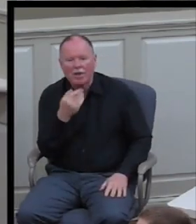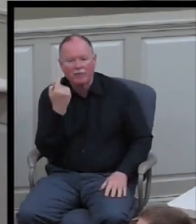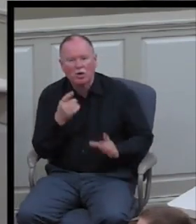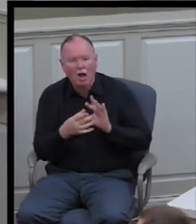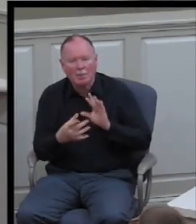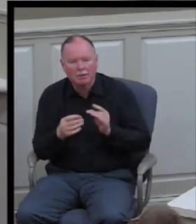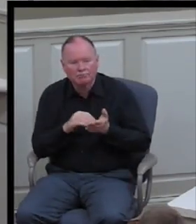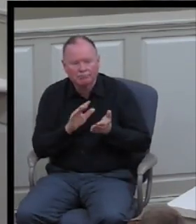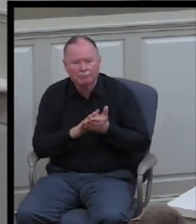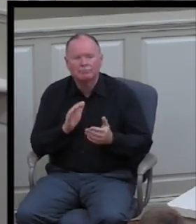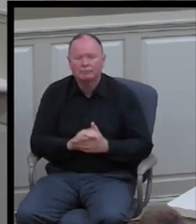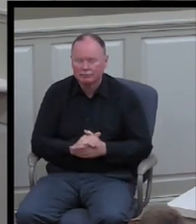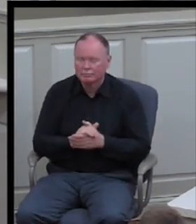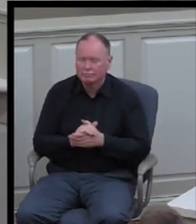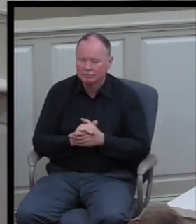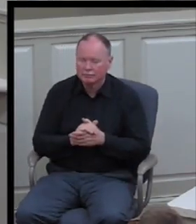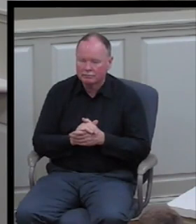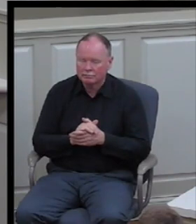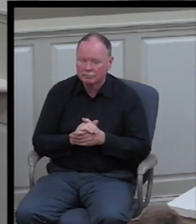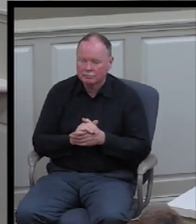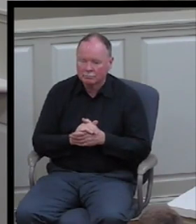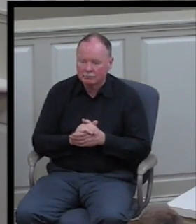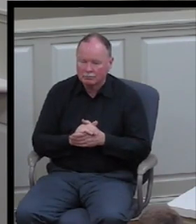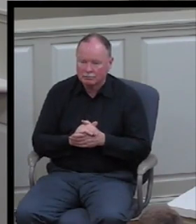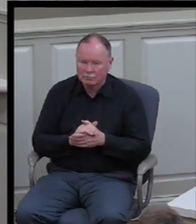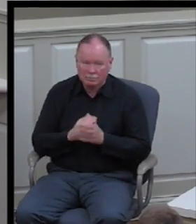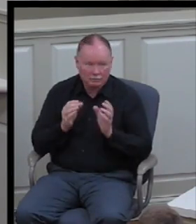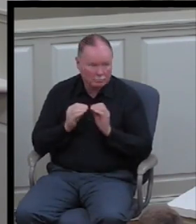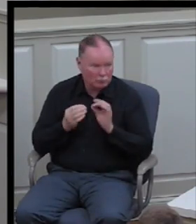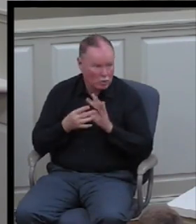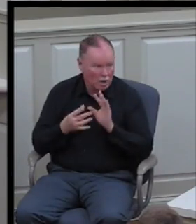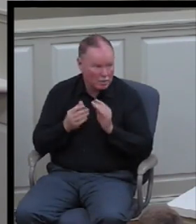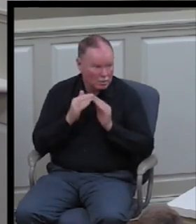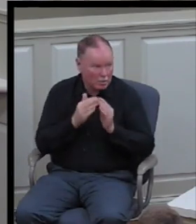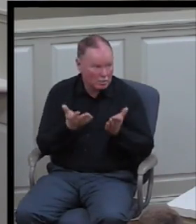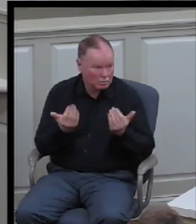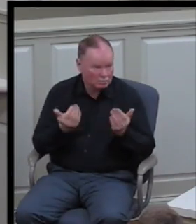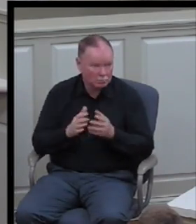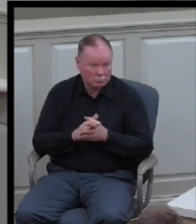So noted. Anyone else?